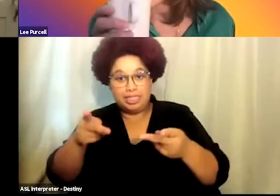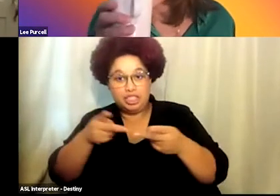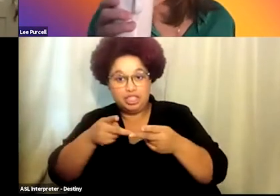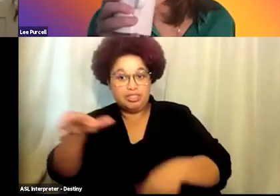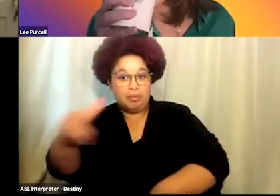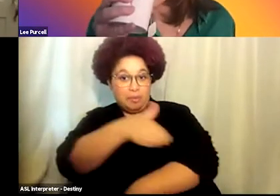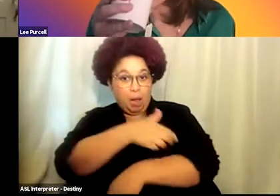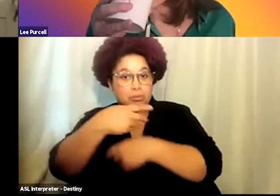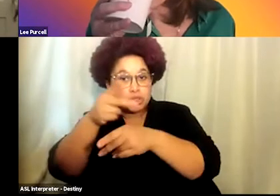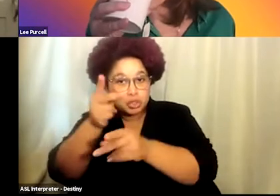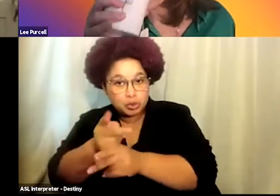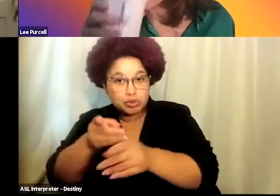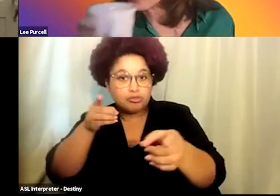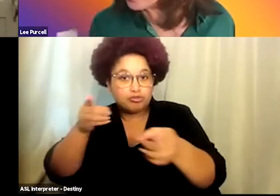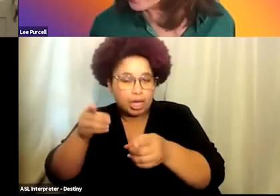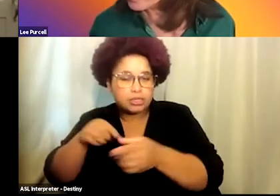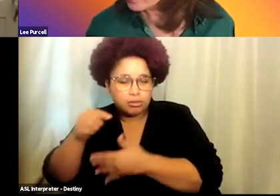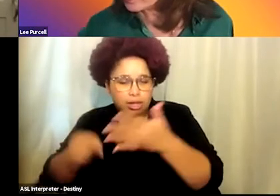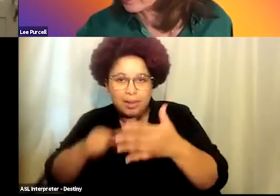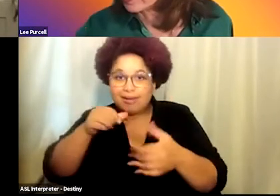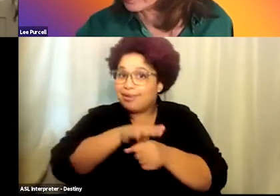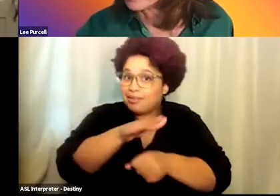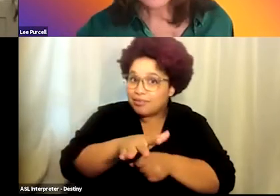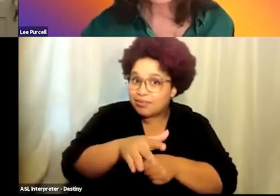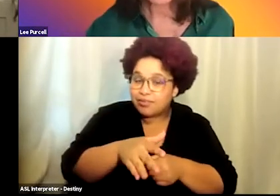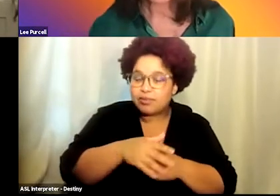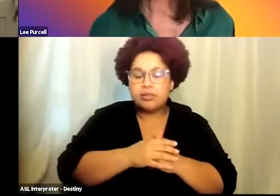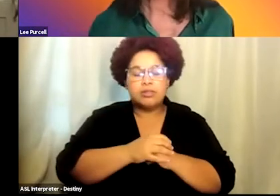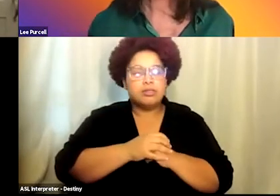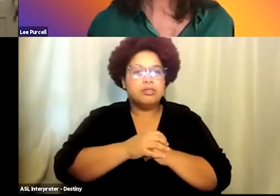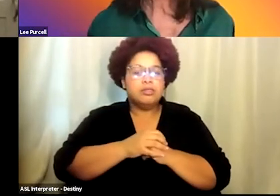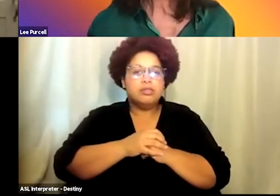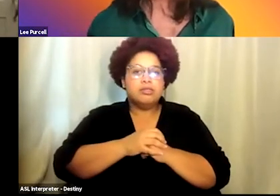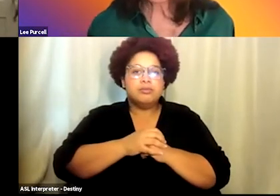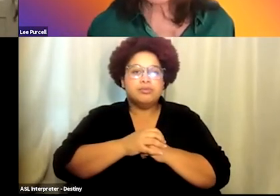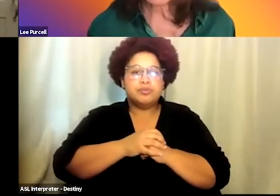power, producing and directing and all that, but not enough. And